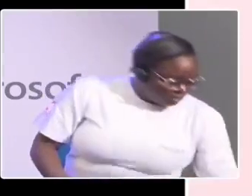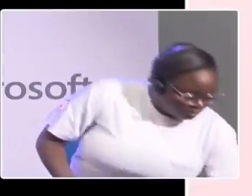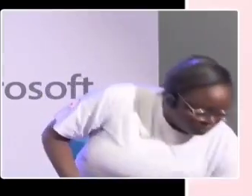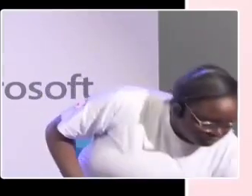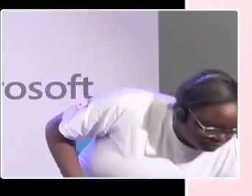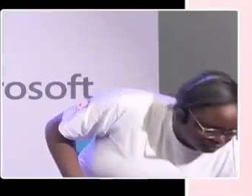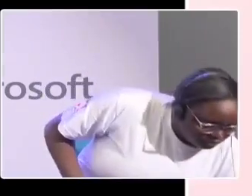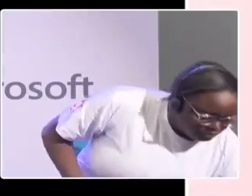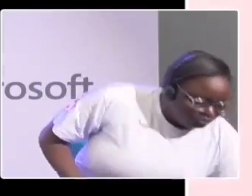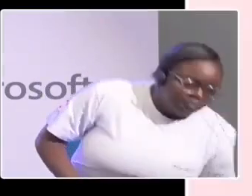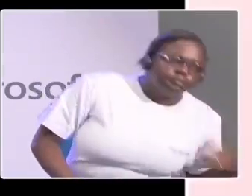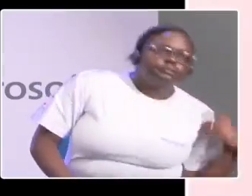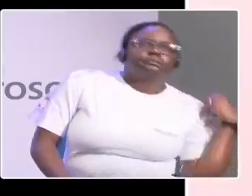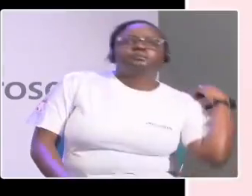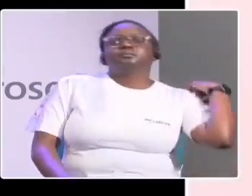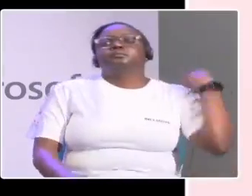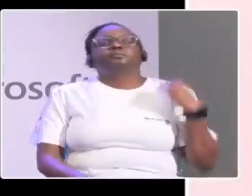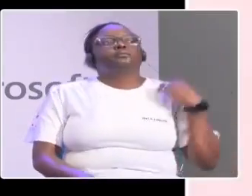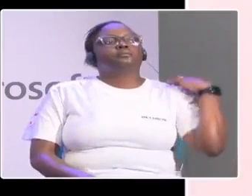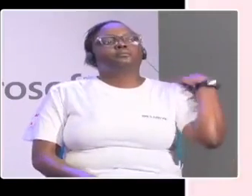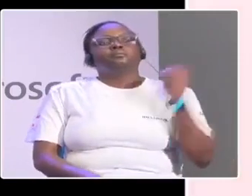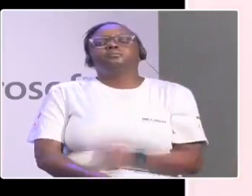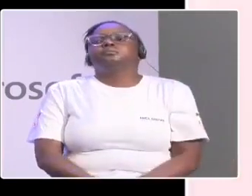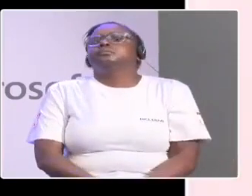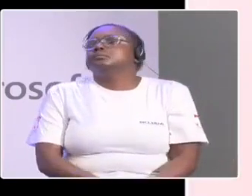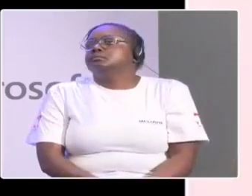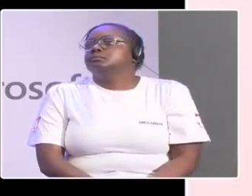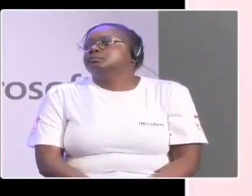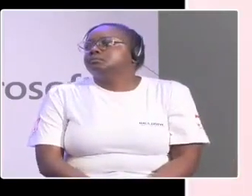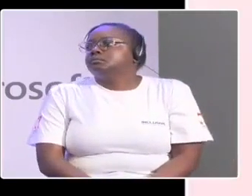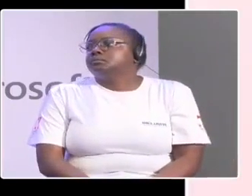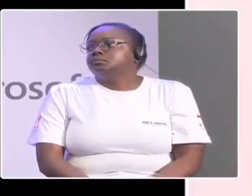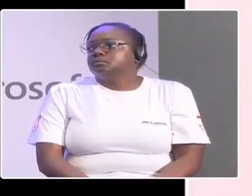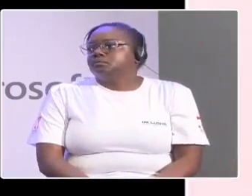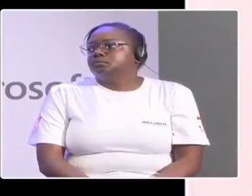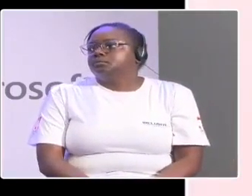and in regards to the accessibility, systemic challenges, right?